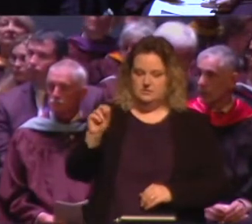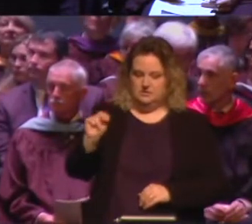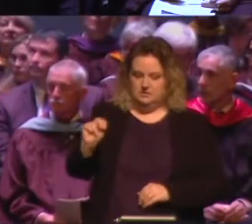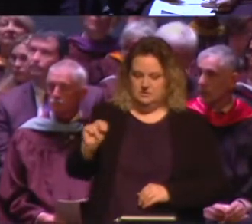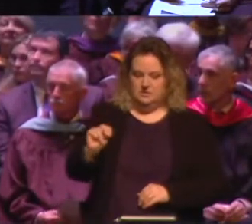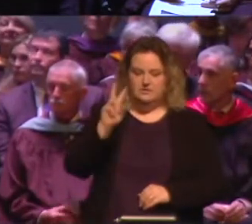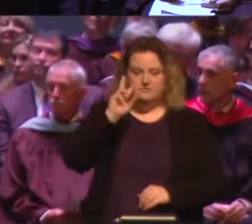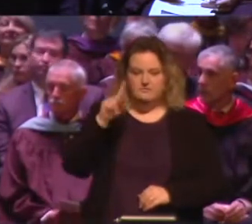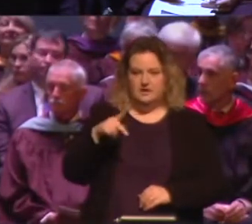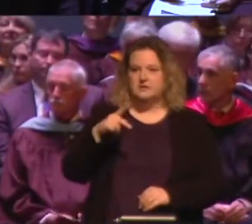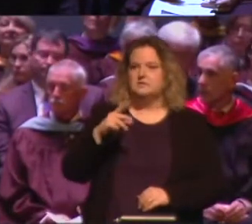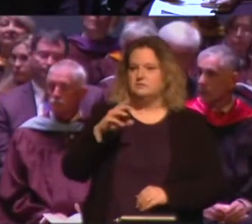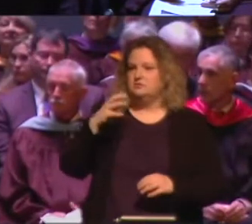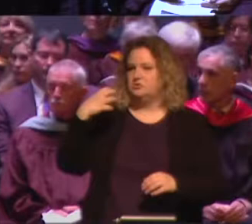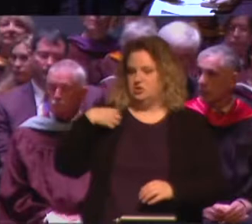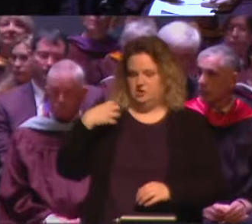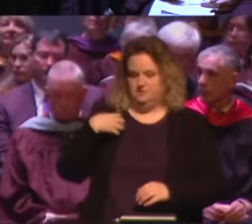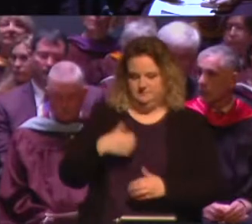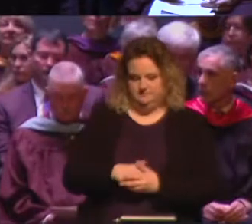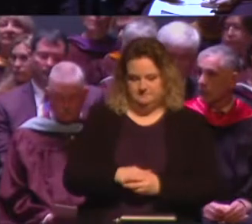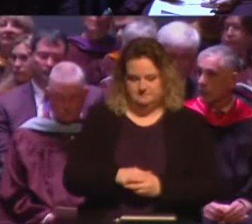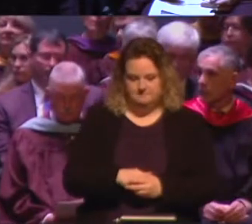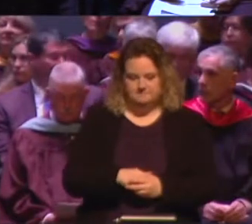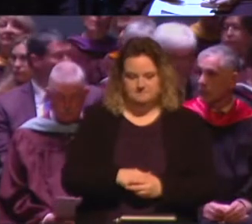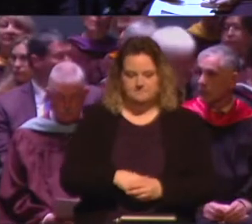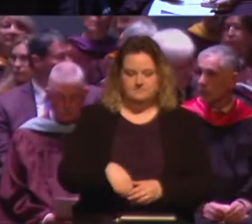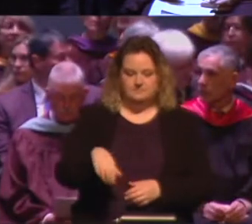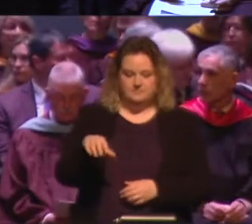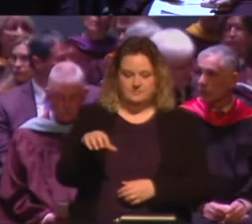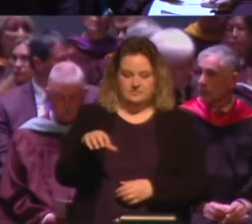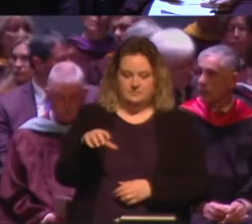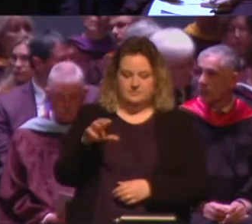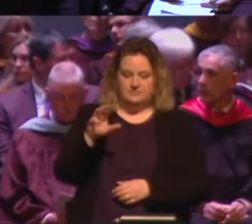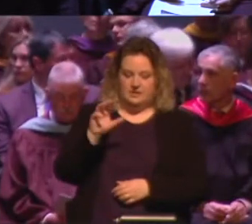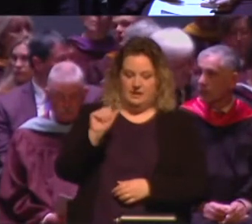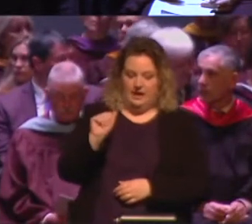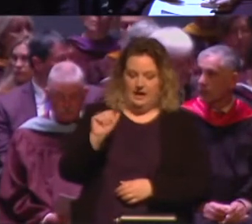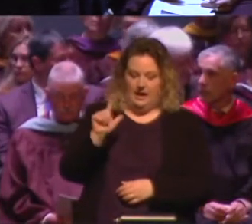Chair. Ms. Ampero Alfaro.